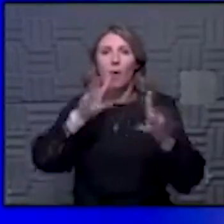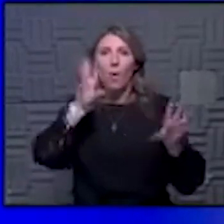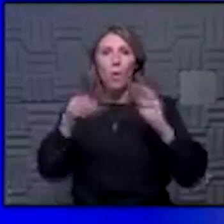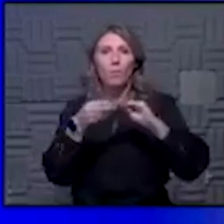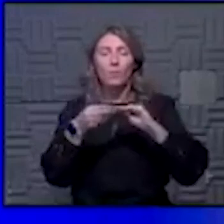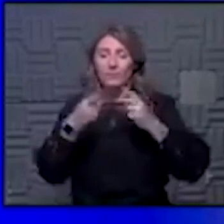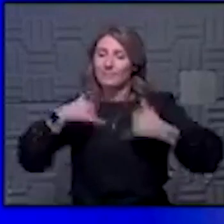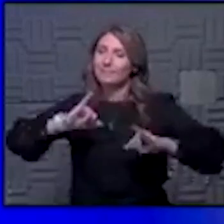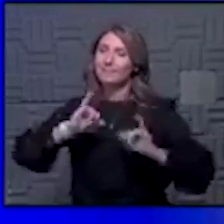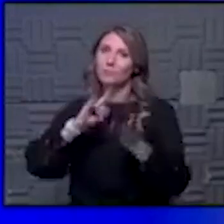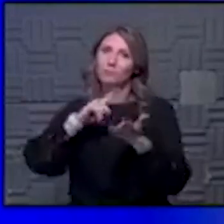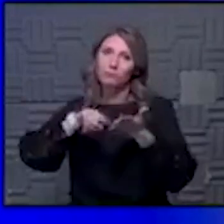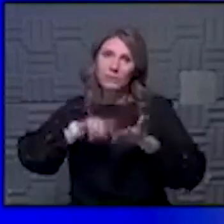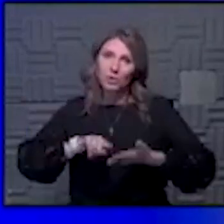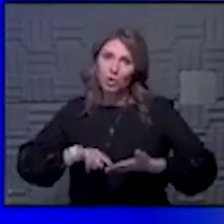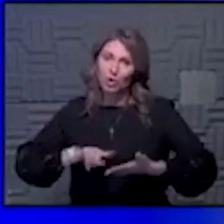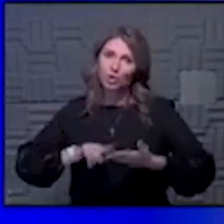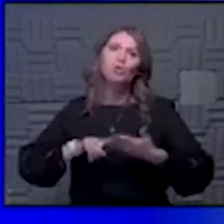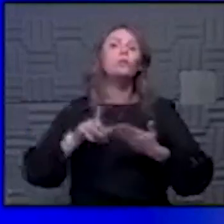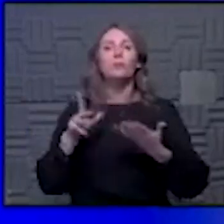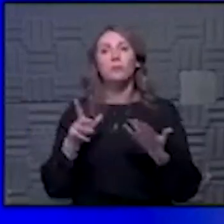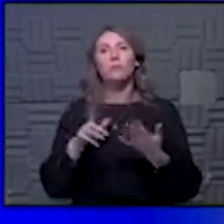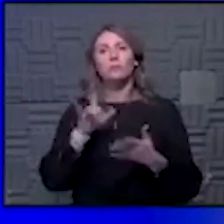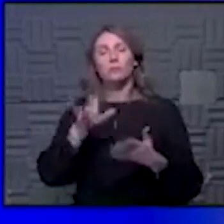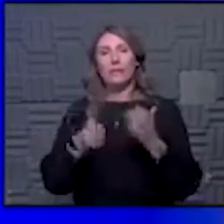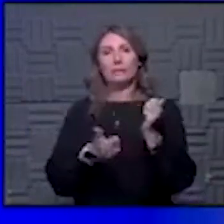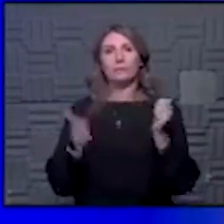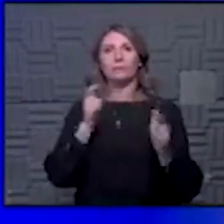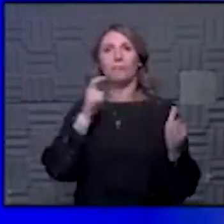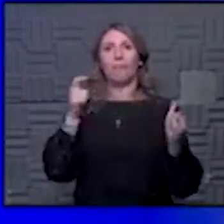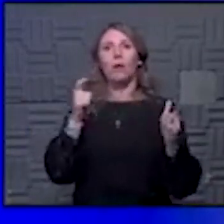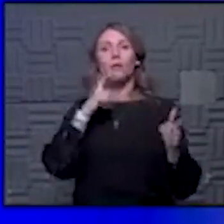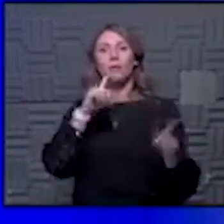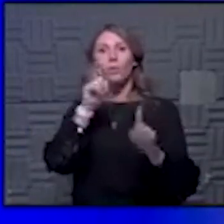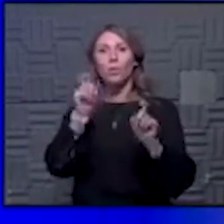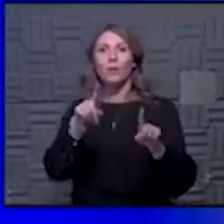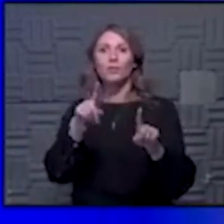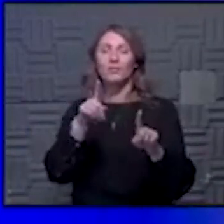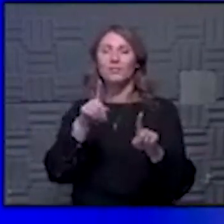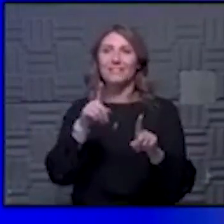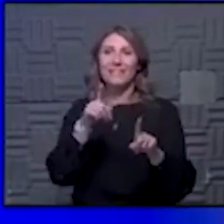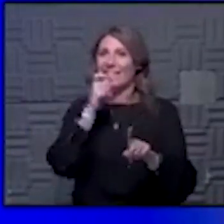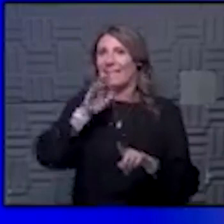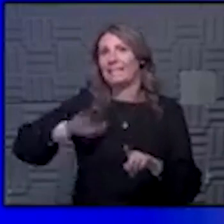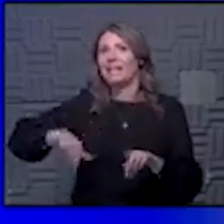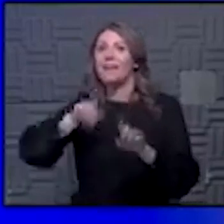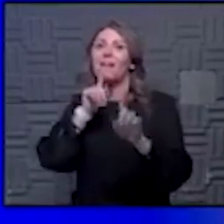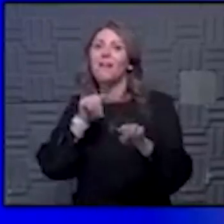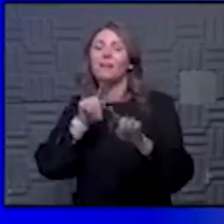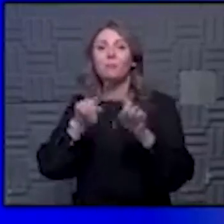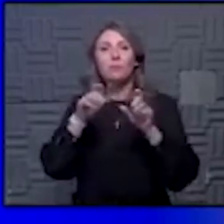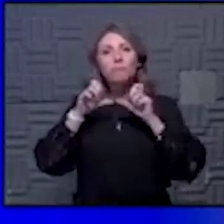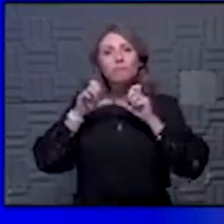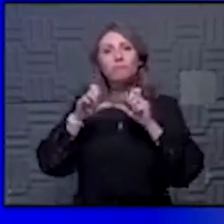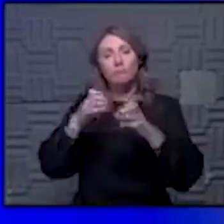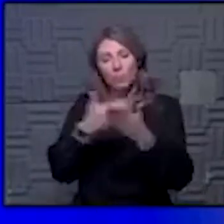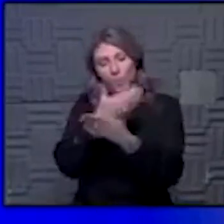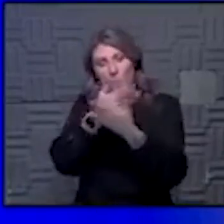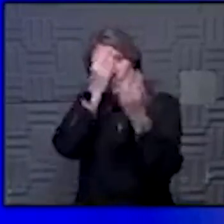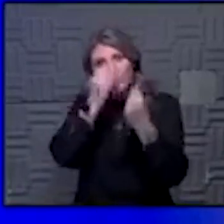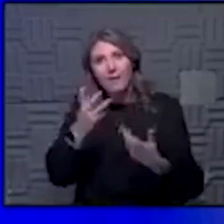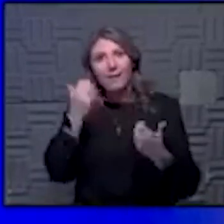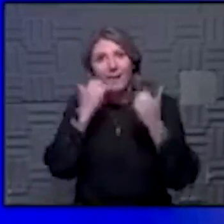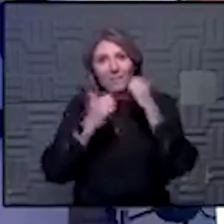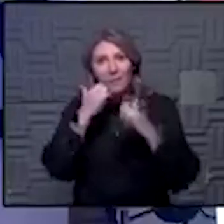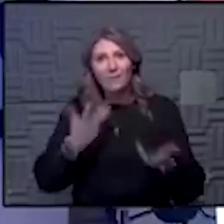still researching that, and that is one of the major questions that has yet to be answered, but there continues to be new data every